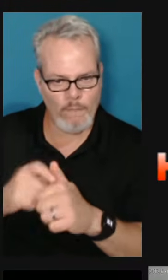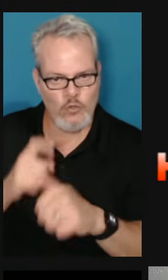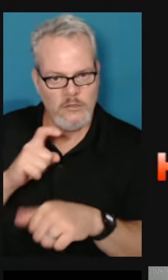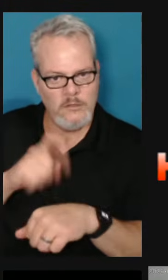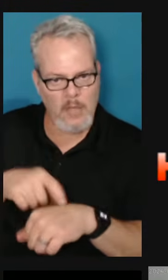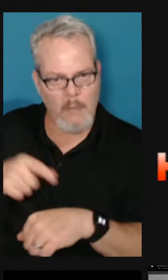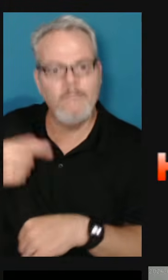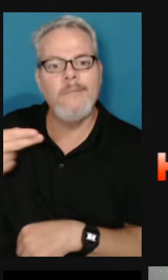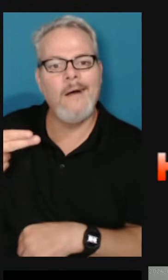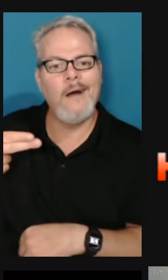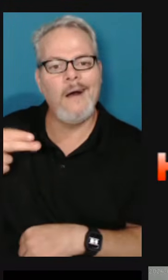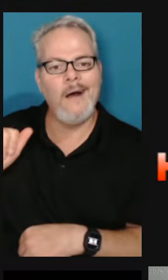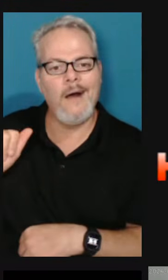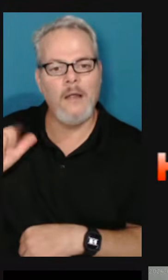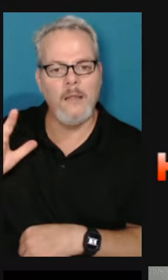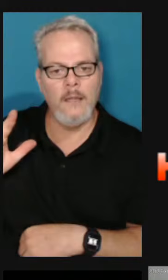eruption.